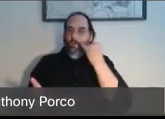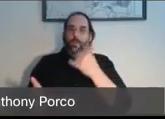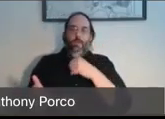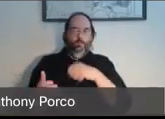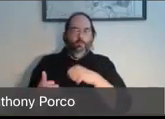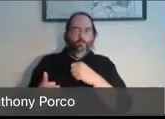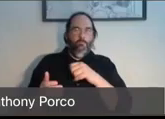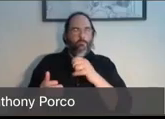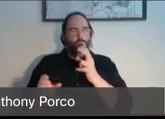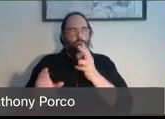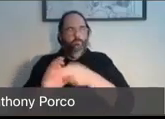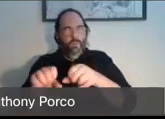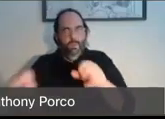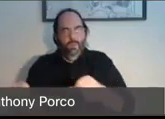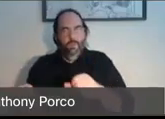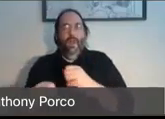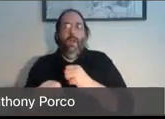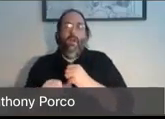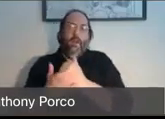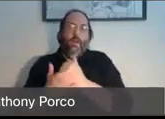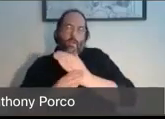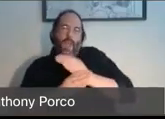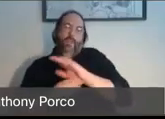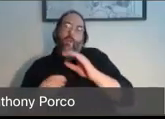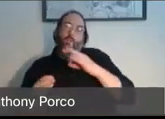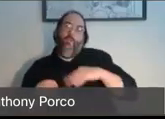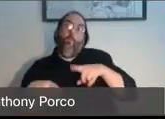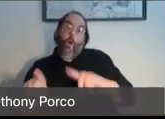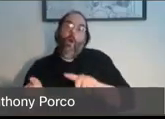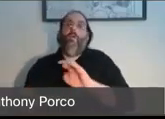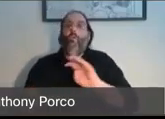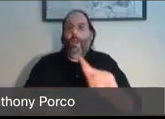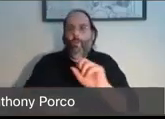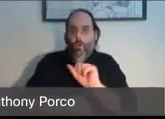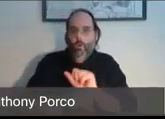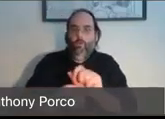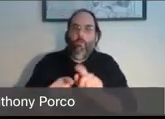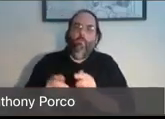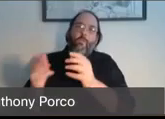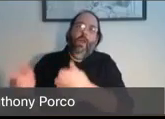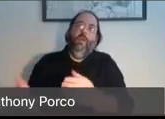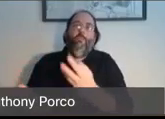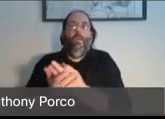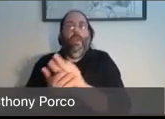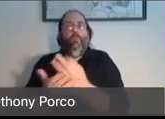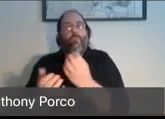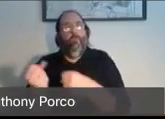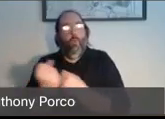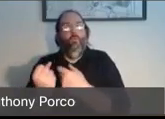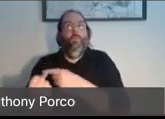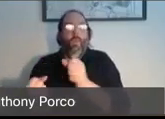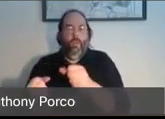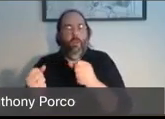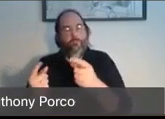those benefits while they try to go back to work. I also provide our consumers with financial literacy so that they can achieve their